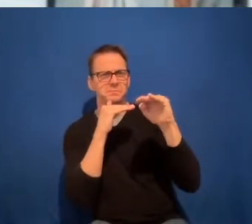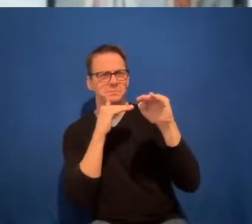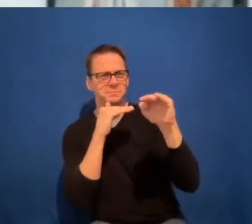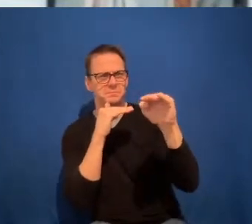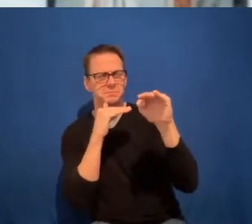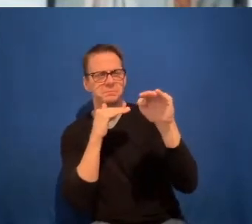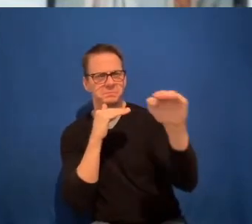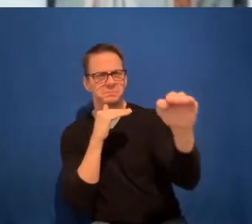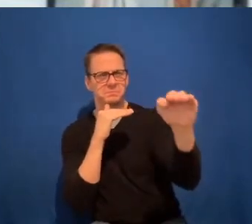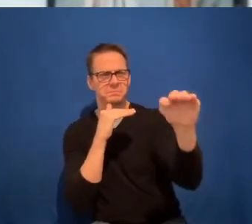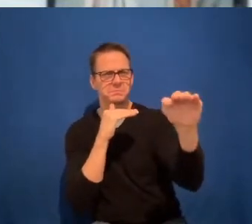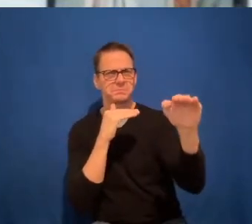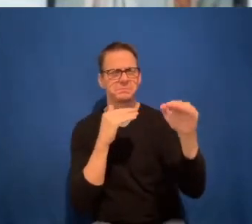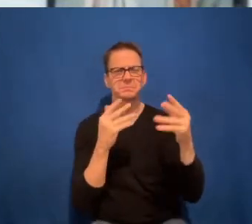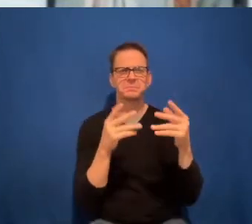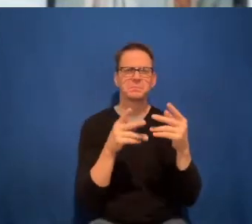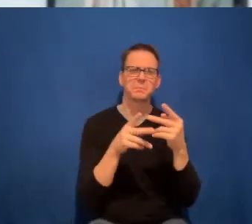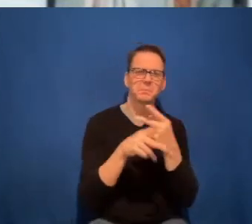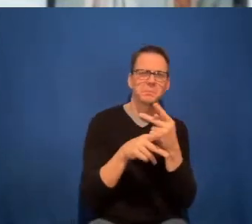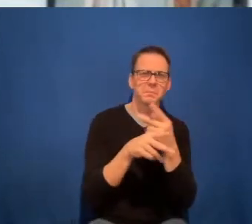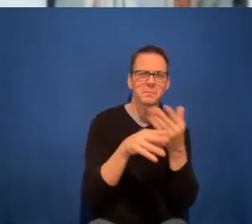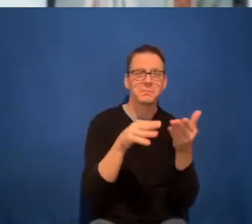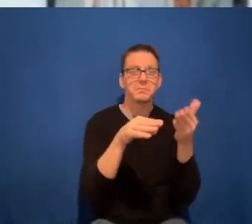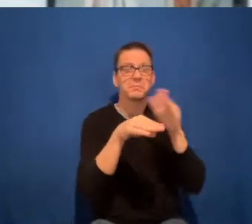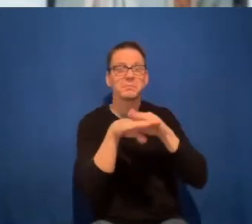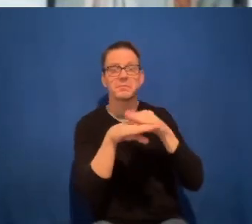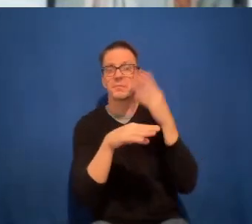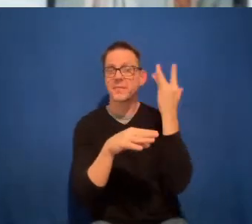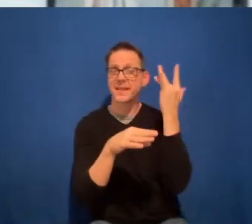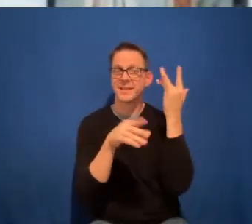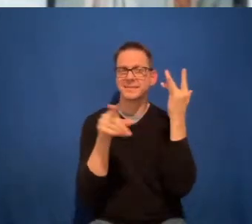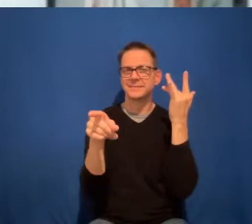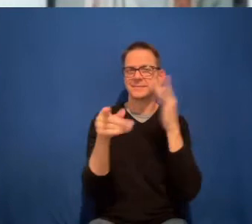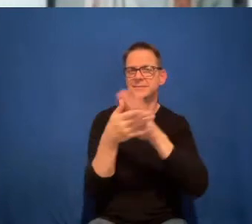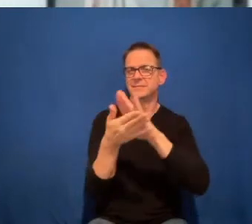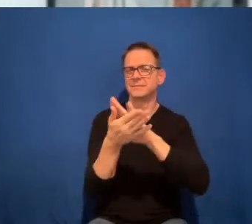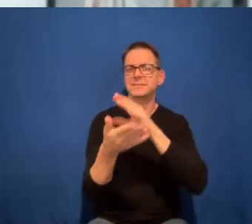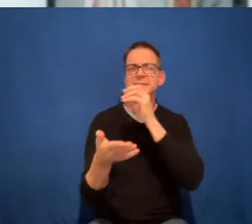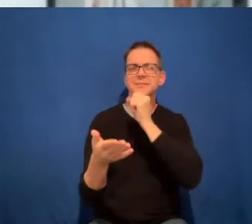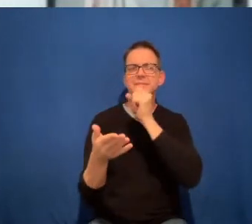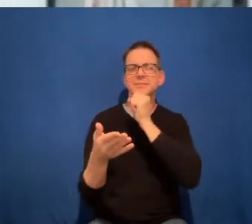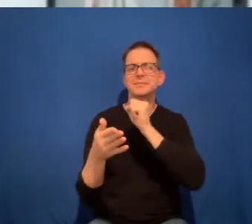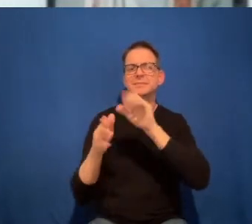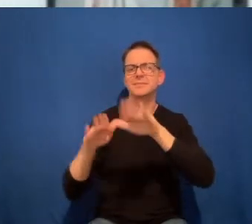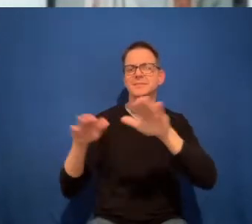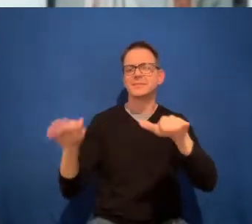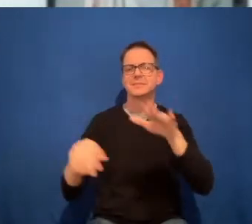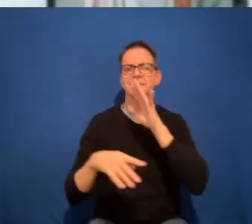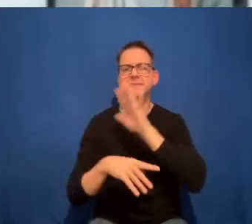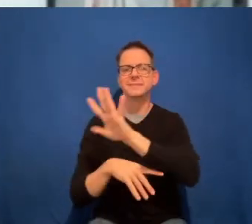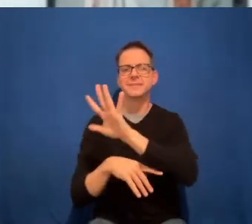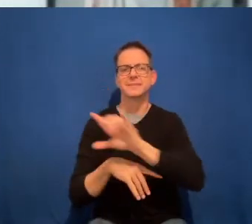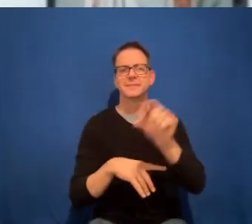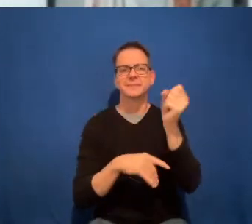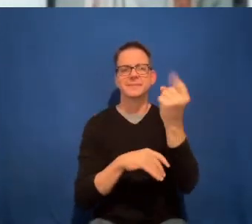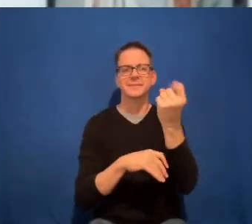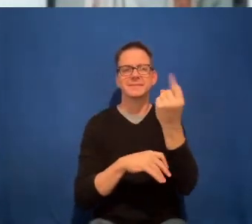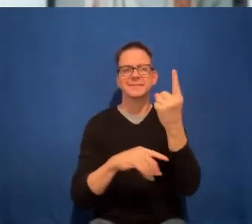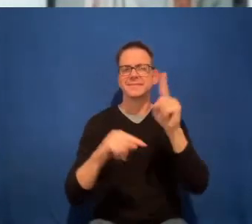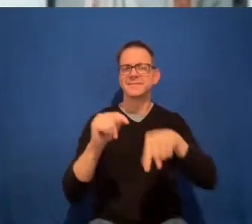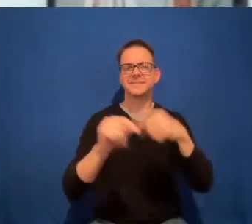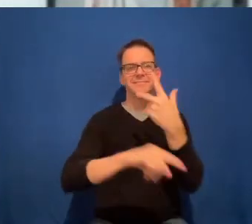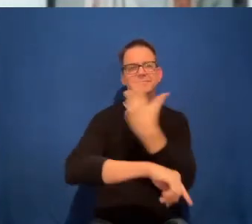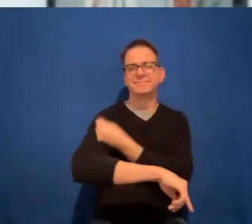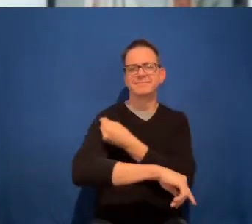biggest uptick is back in school kids, in that 5 to 11 range of kids that can't yet get